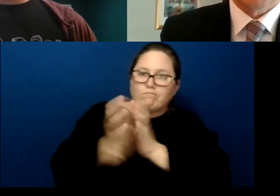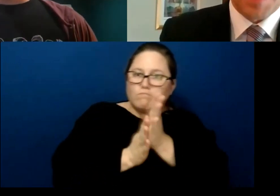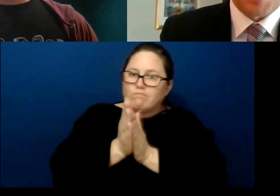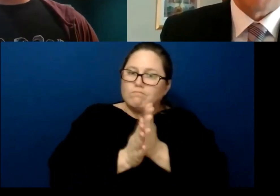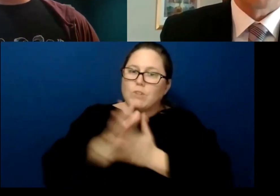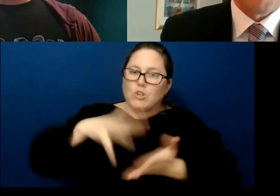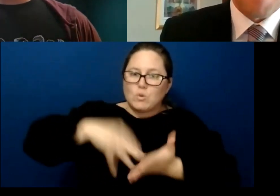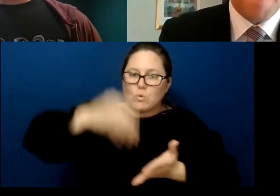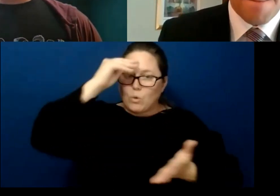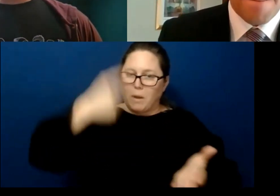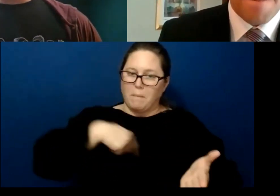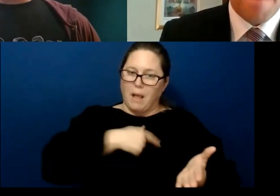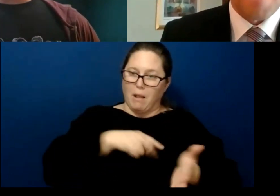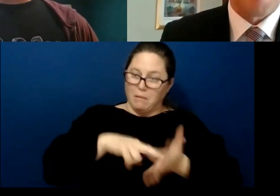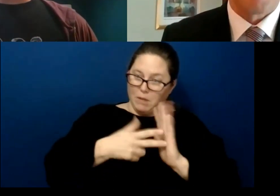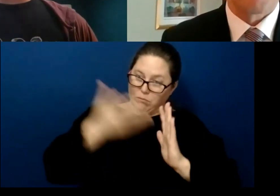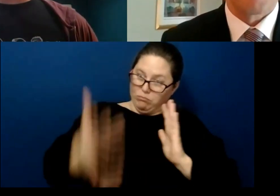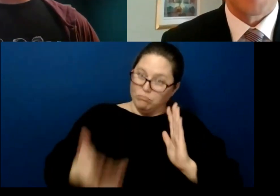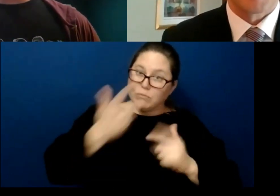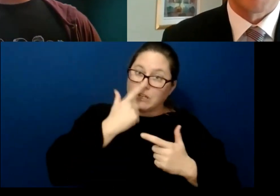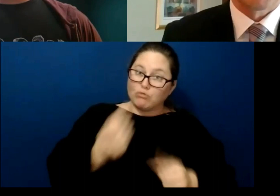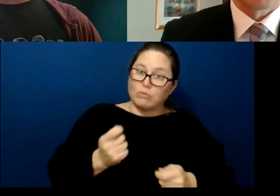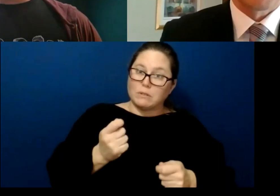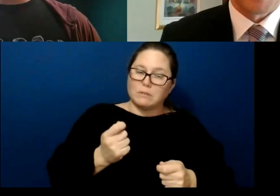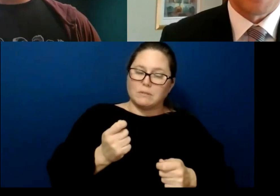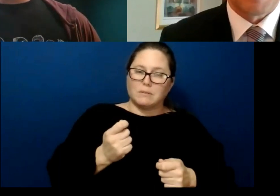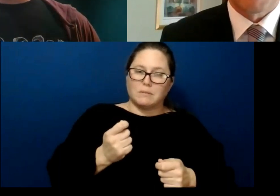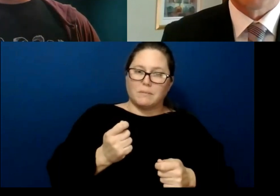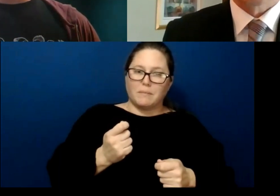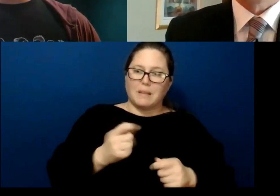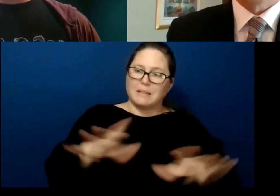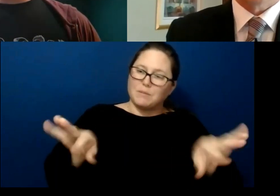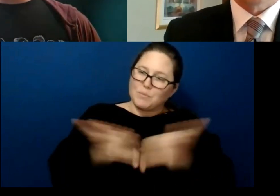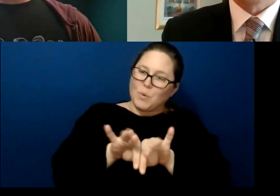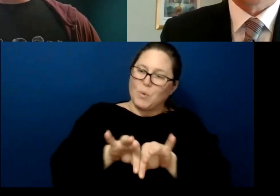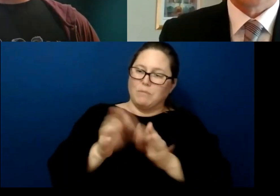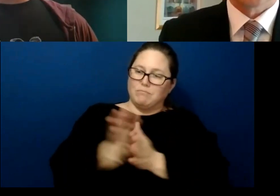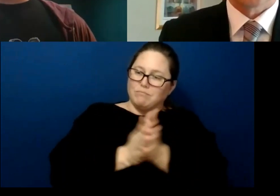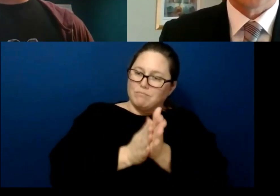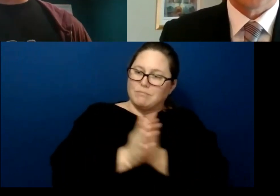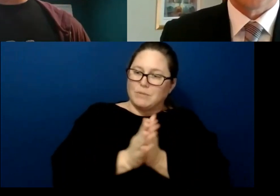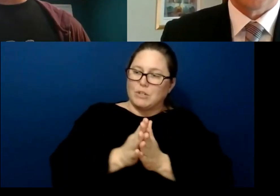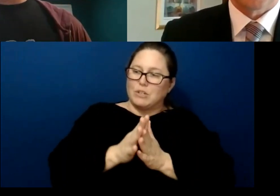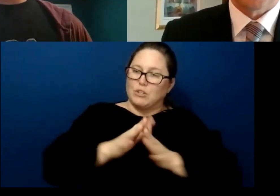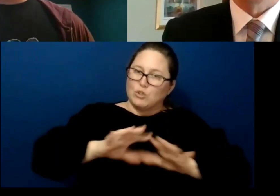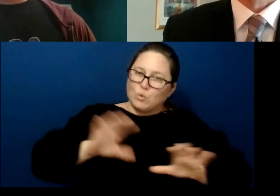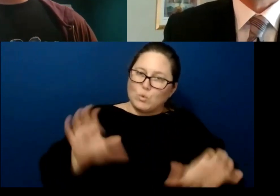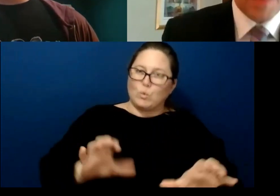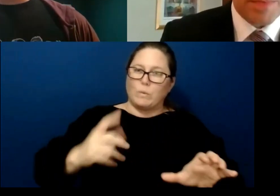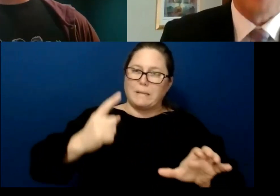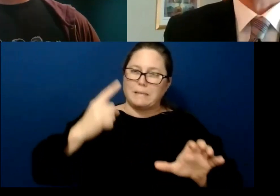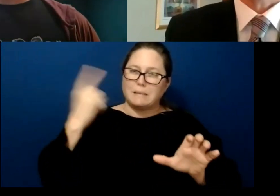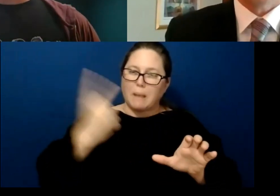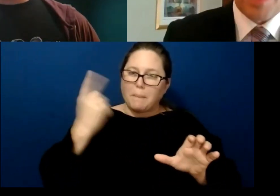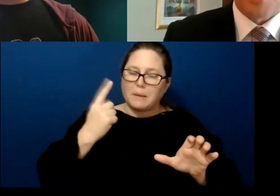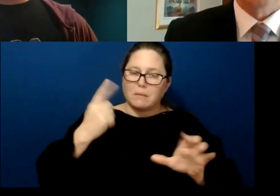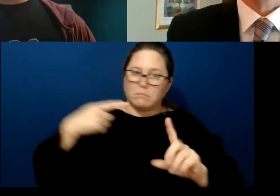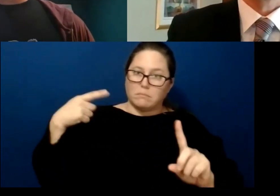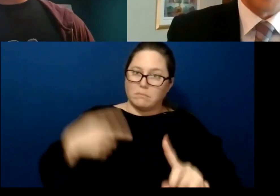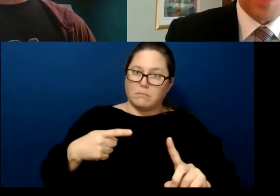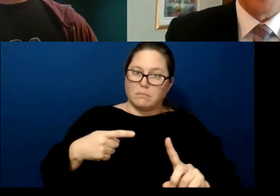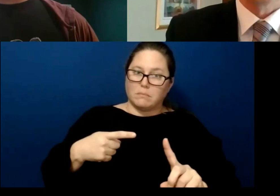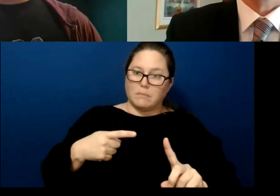And I think the big thing there is that initiative of doing something deliberate and intentional to make sure that you're